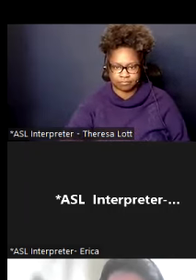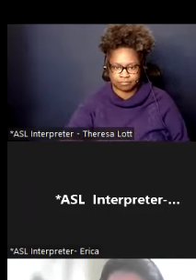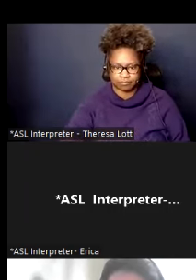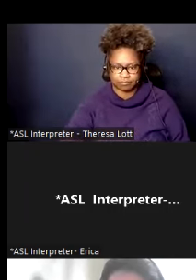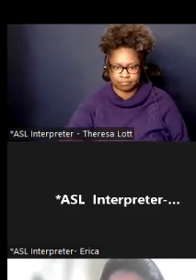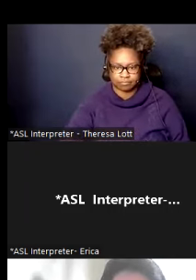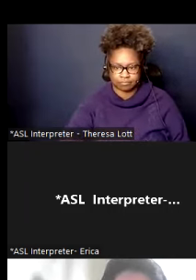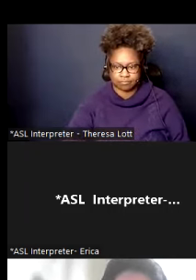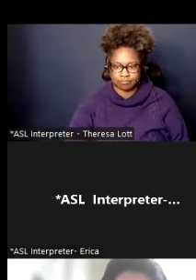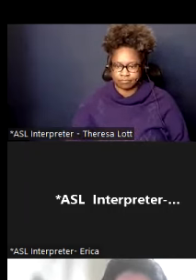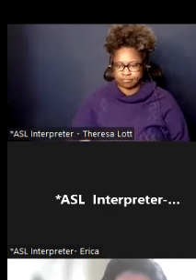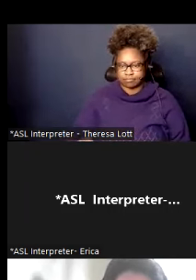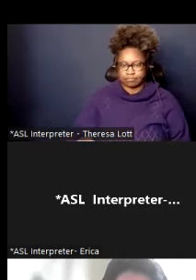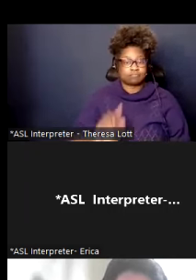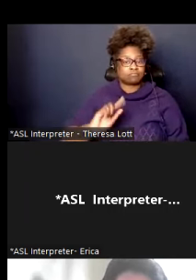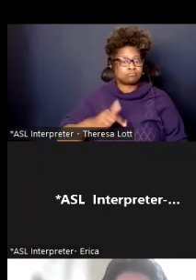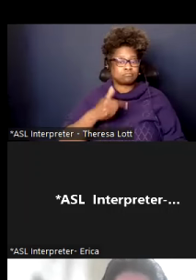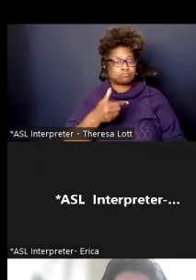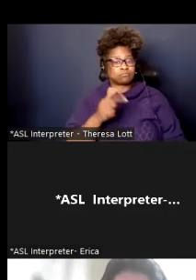Okay, Drew.